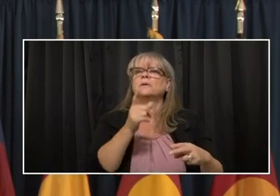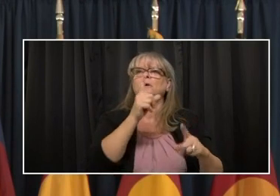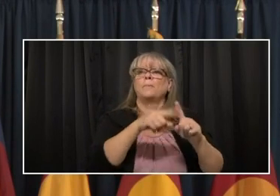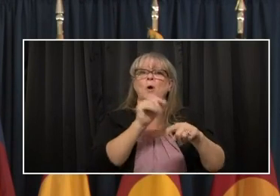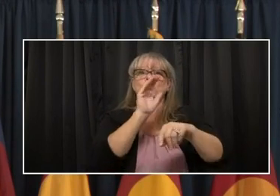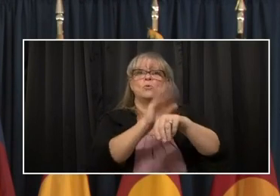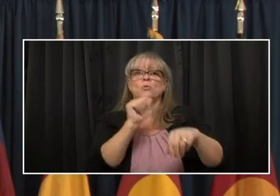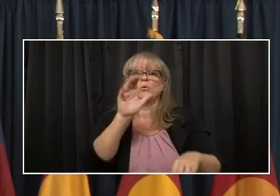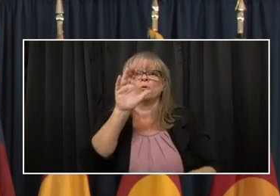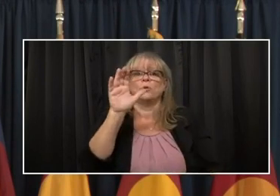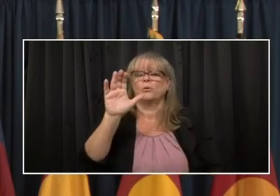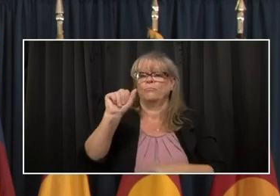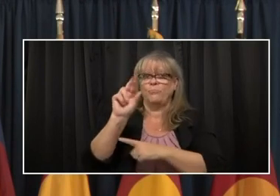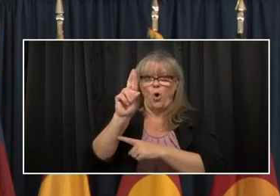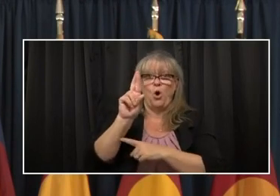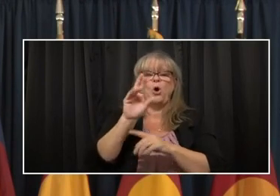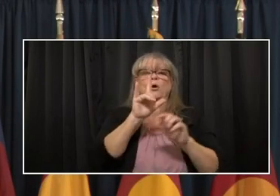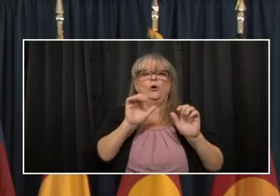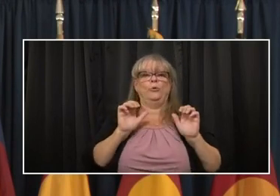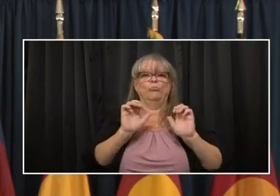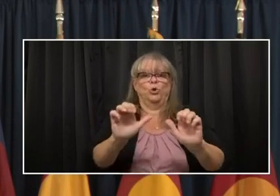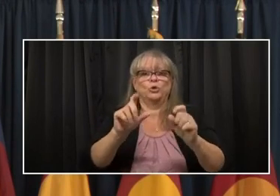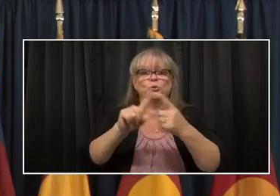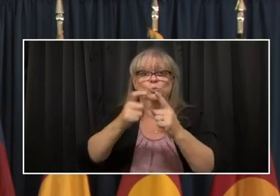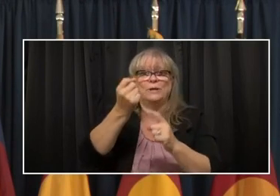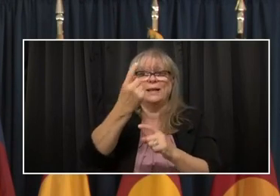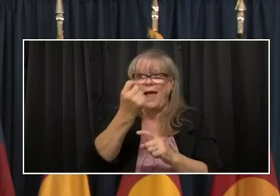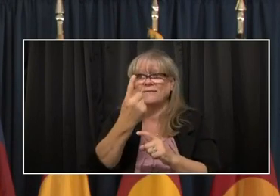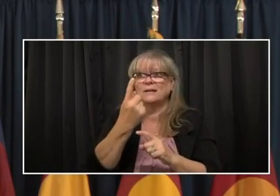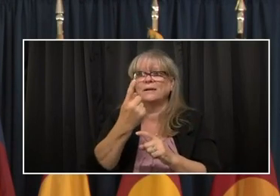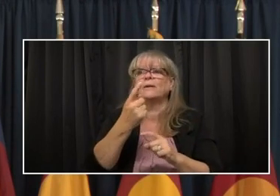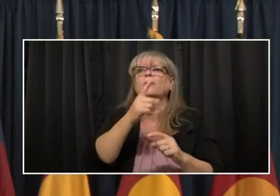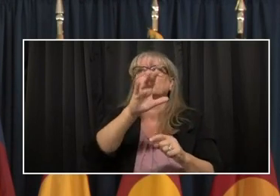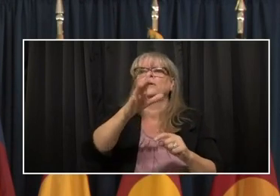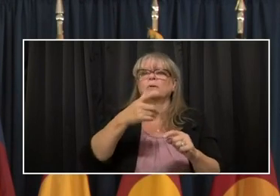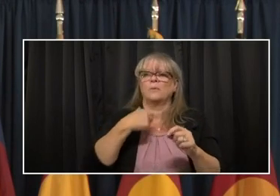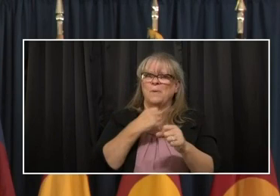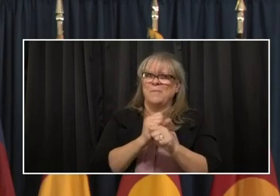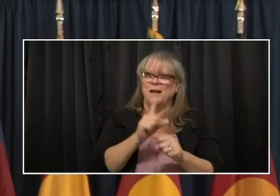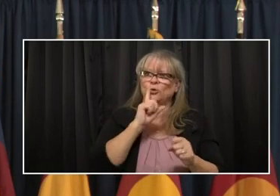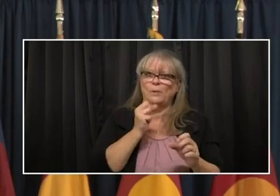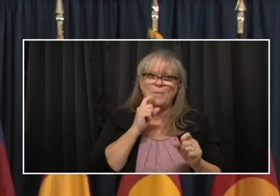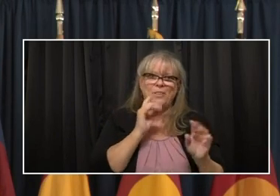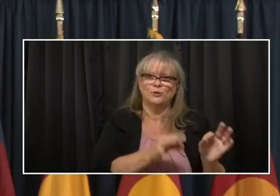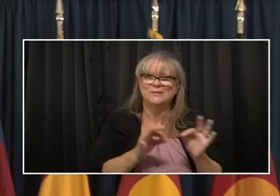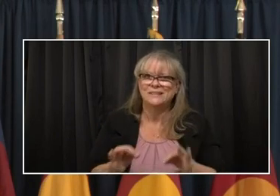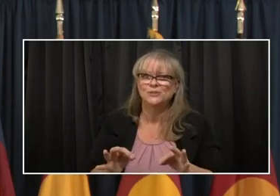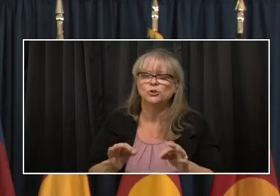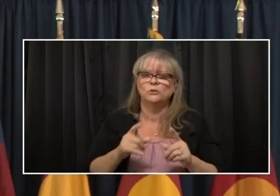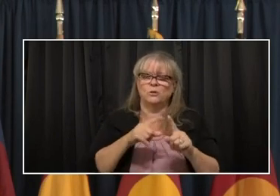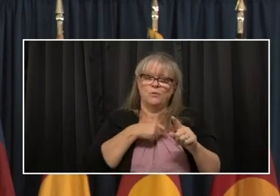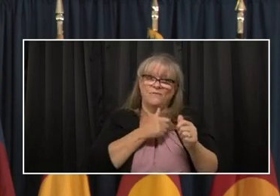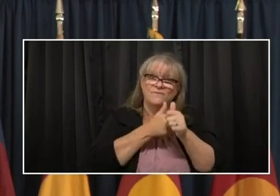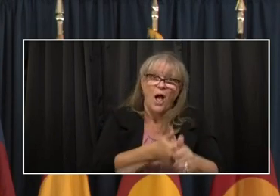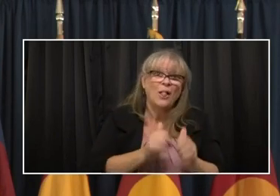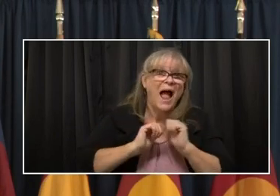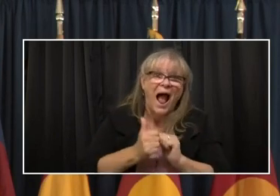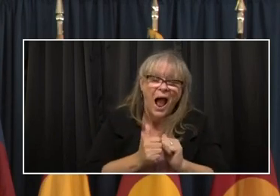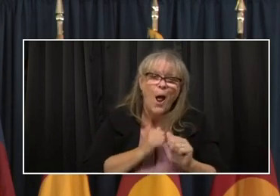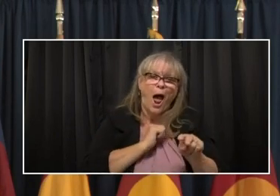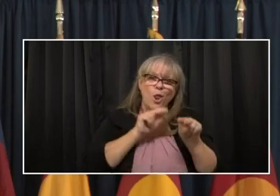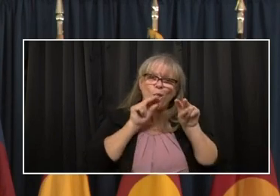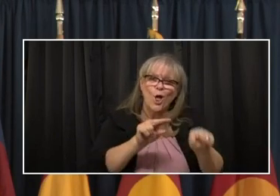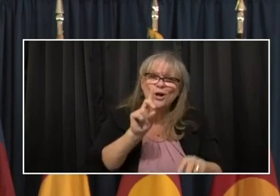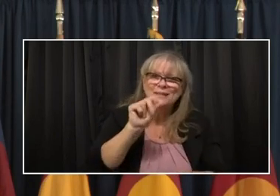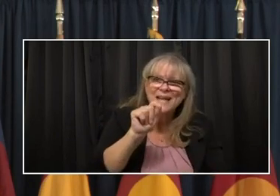o'clock for last call. As you know from the very start, I'm committed to making decisions based on data and evidence. On our app, Curve in Colorado shows us